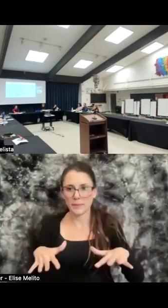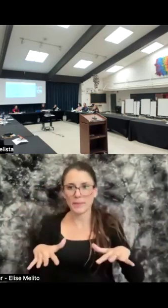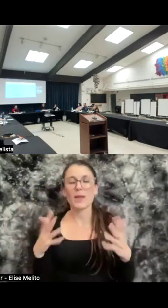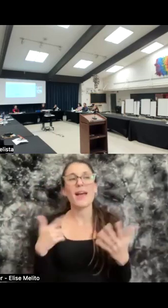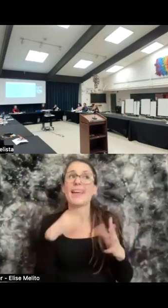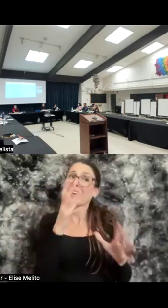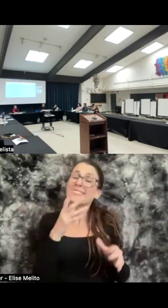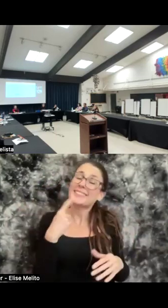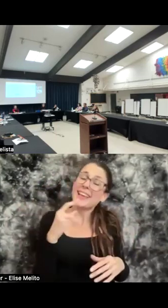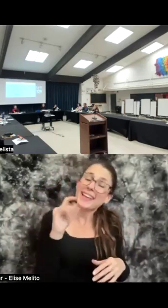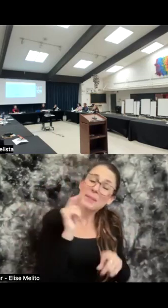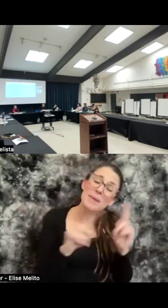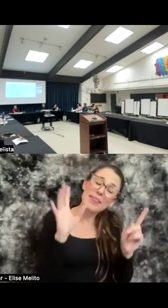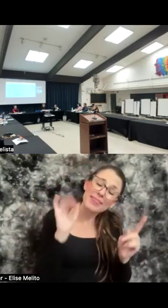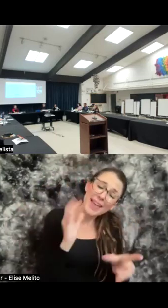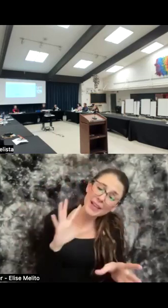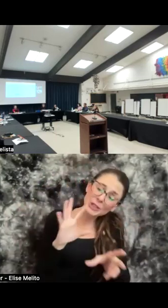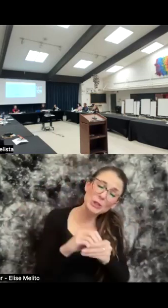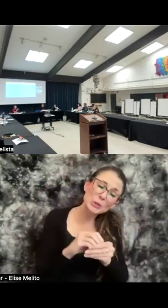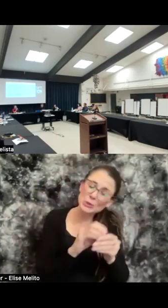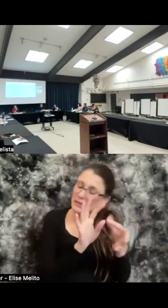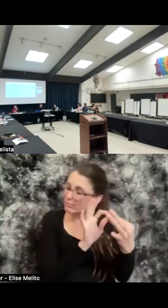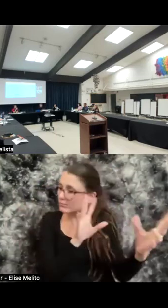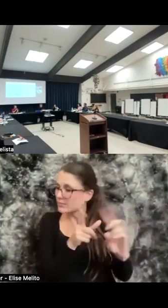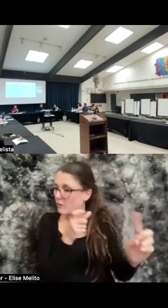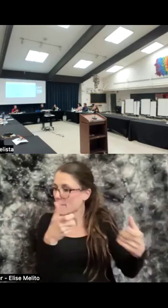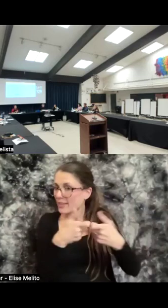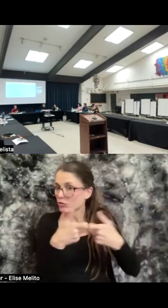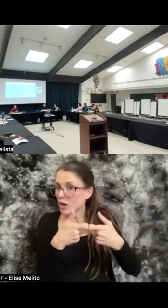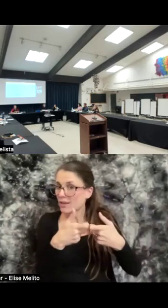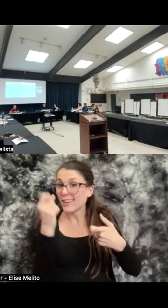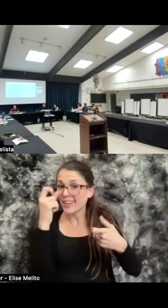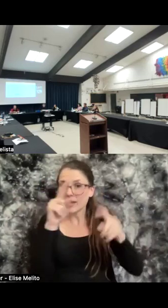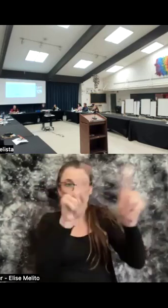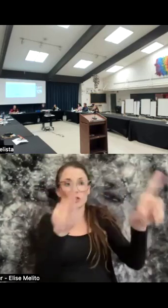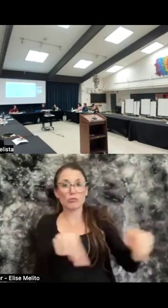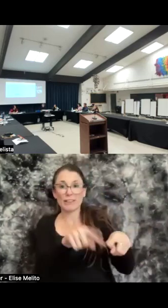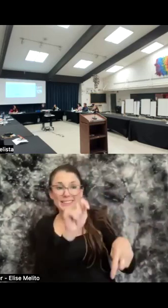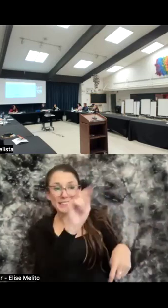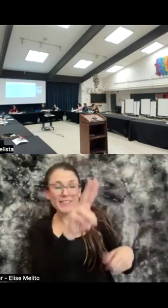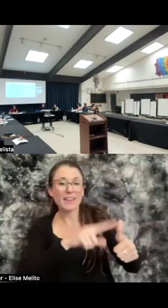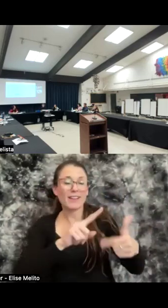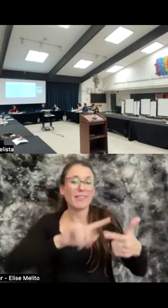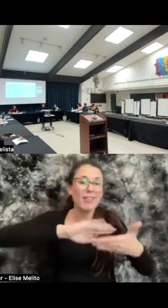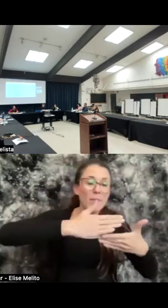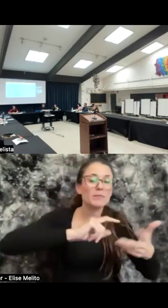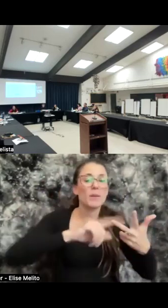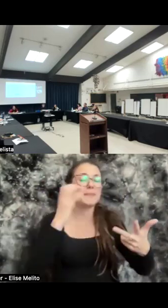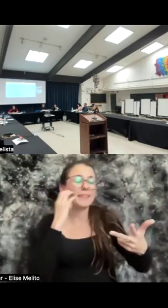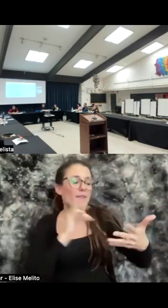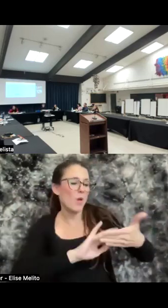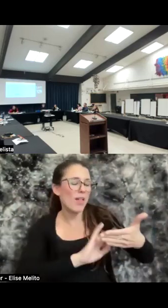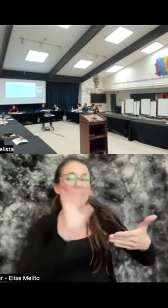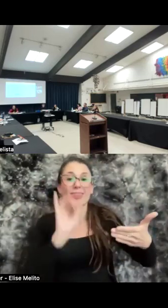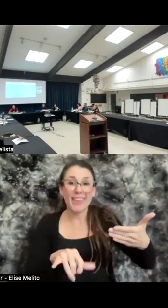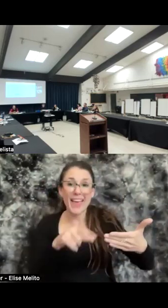electronics. That blue light, all the blue light that emanates from laptops, from, games,